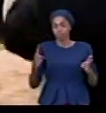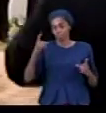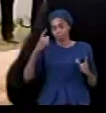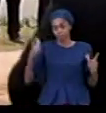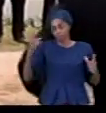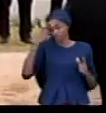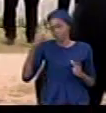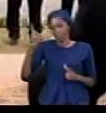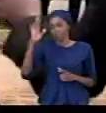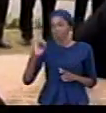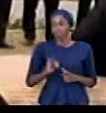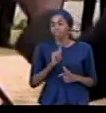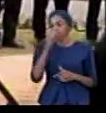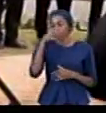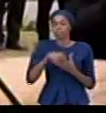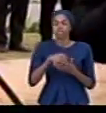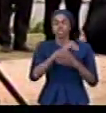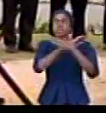rest. Nothing's too big for God.